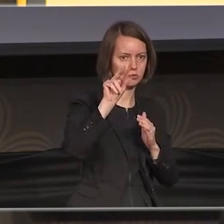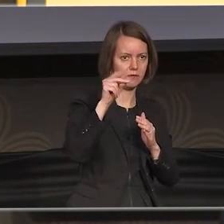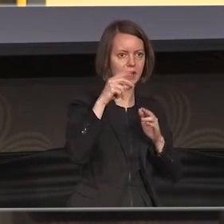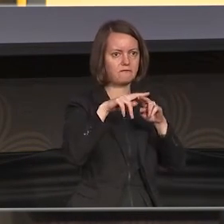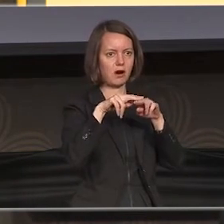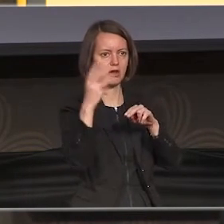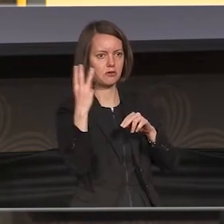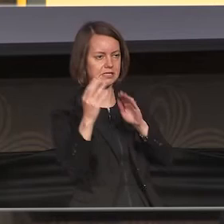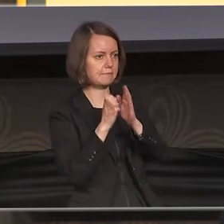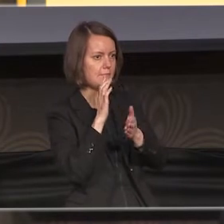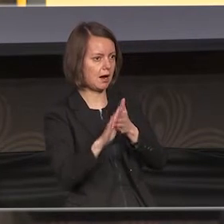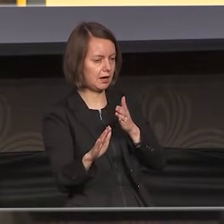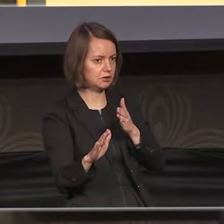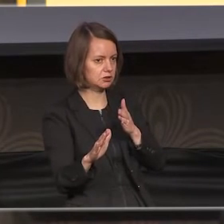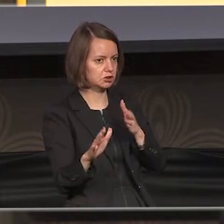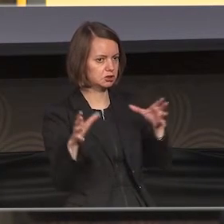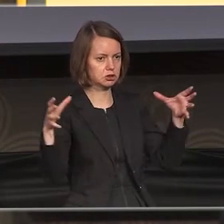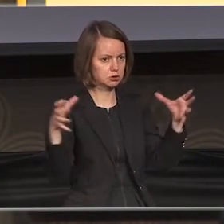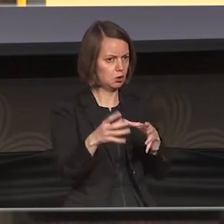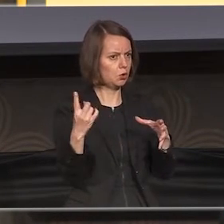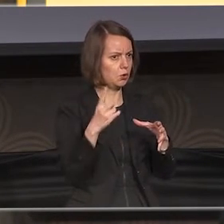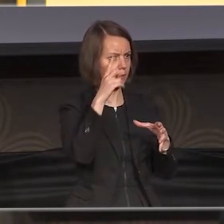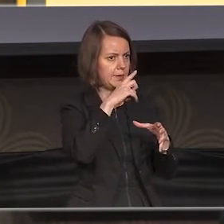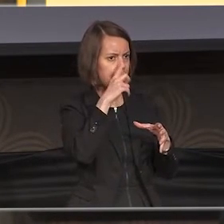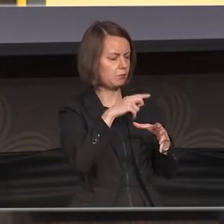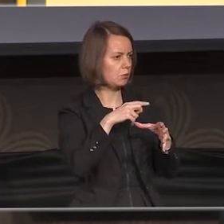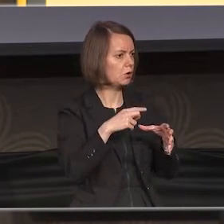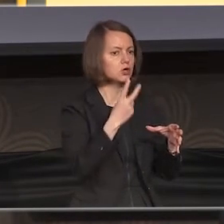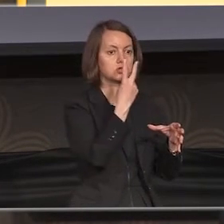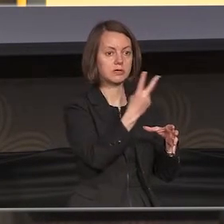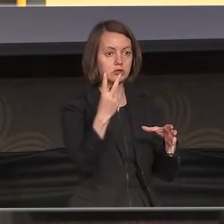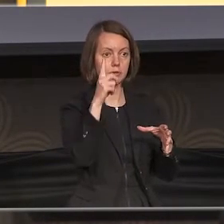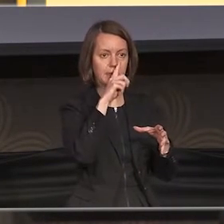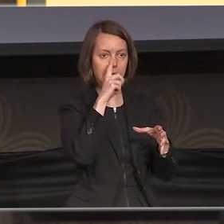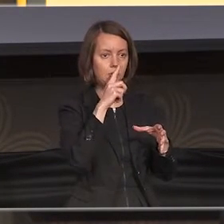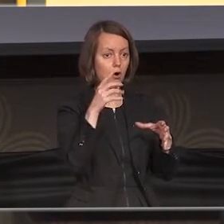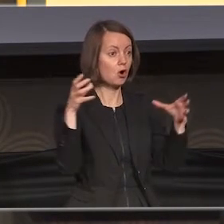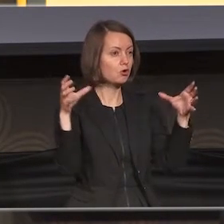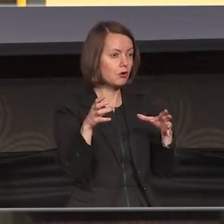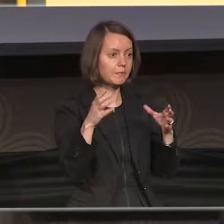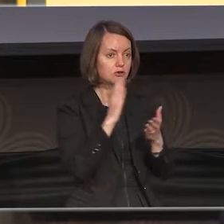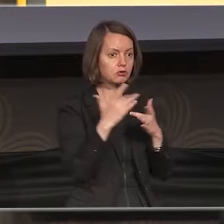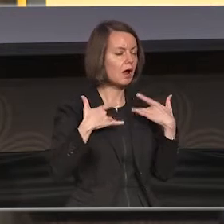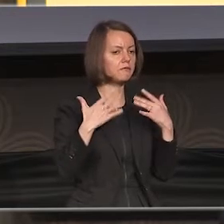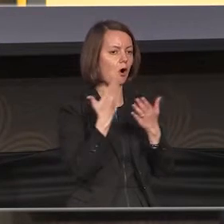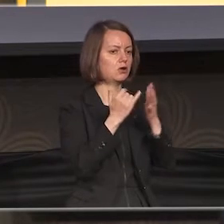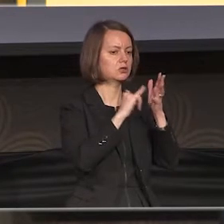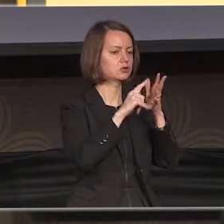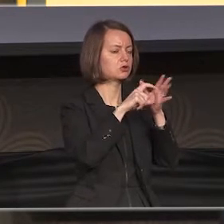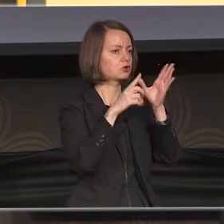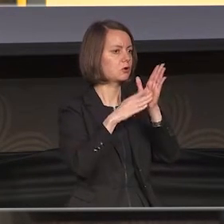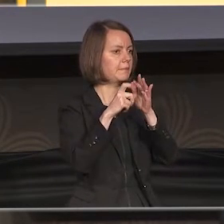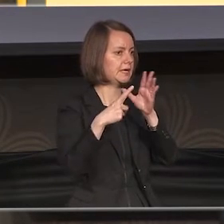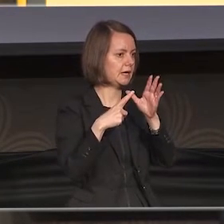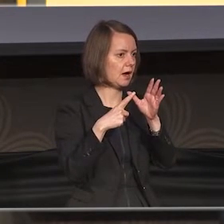Friday the 13th of March, with the convergence of a group of 22 individuals on social media. And the information I'm giving you today has been given to